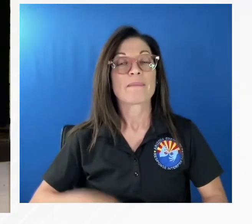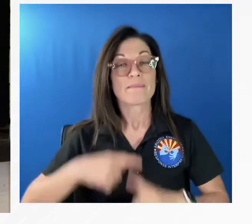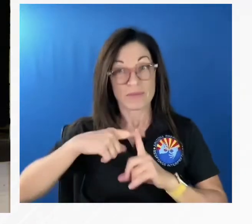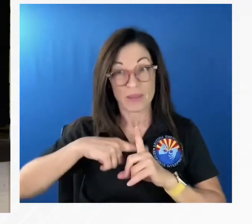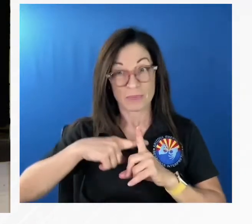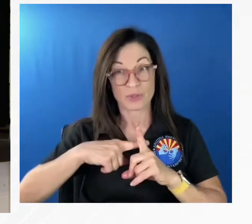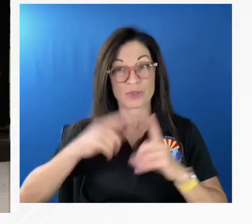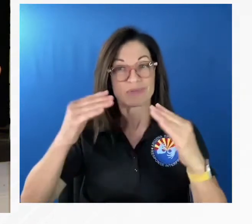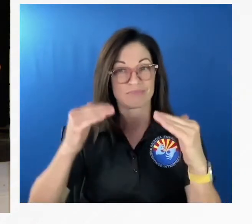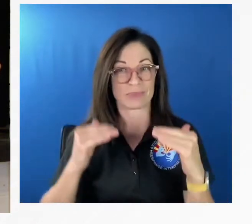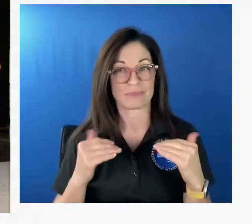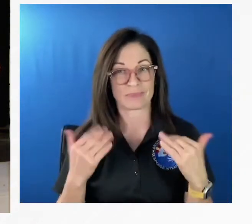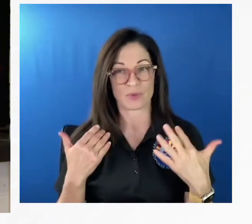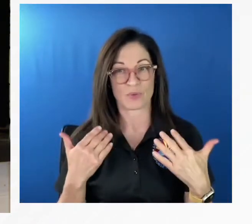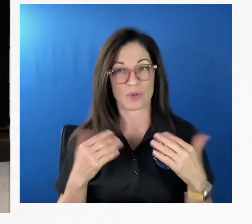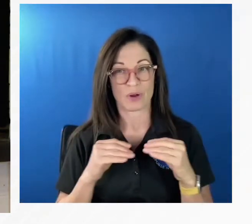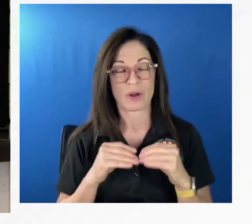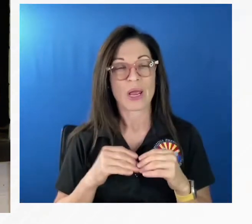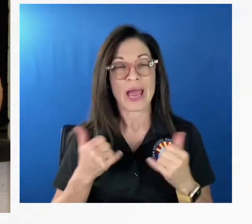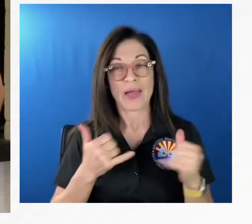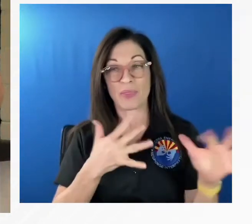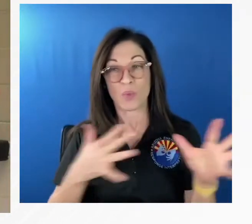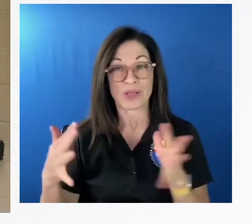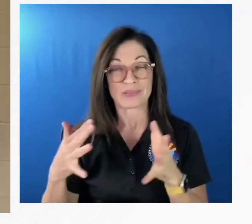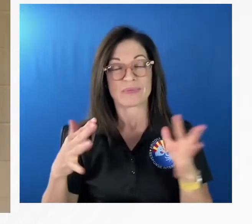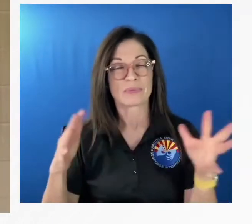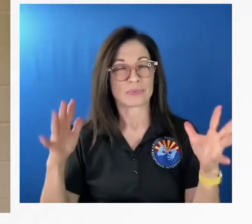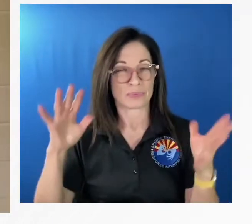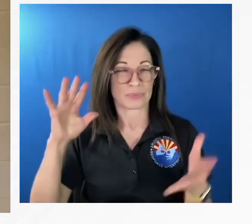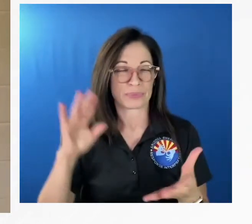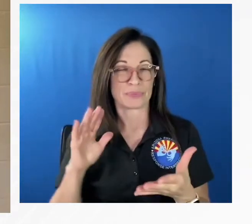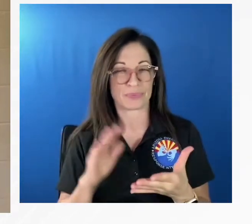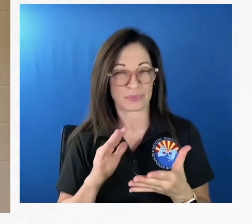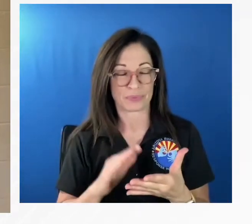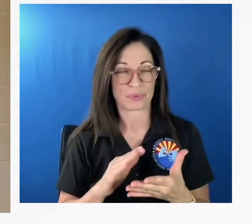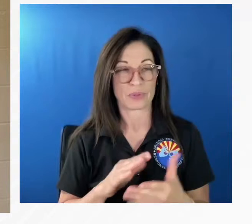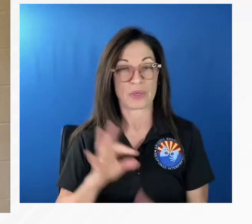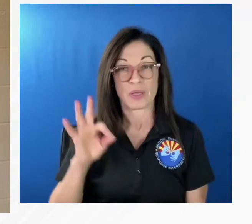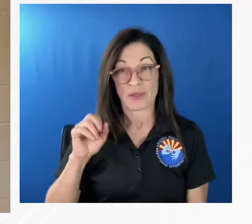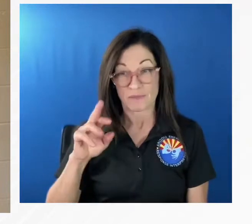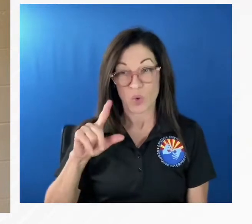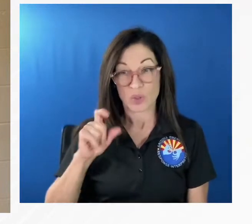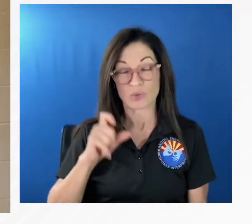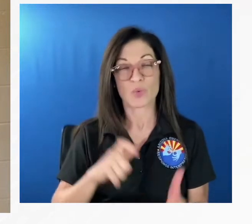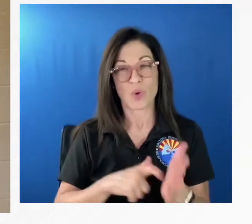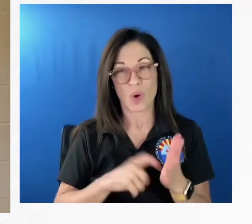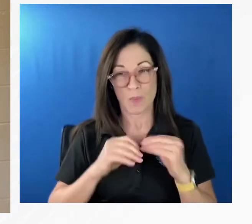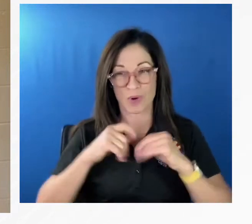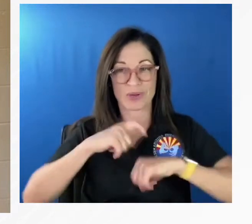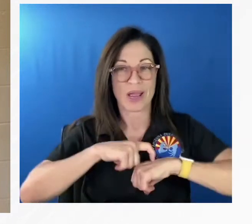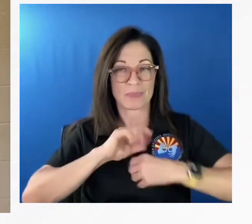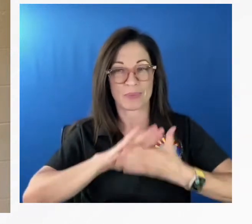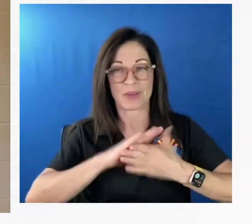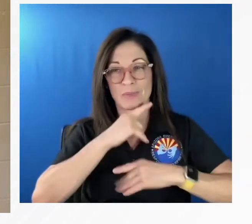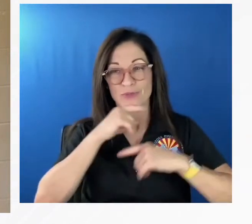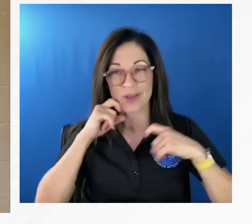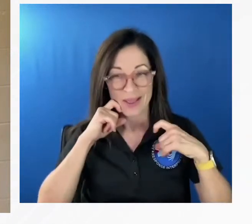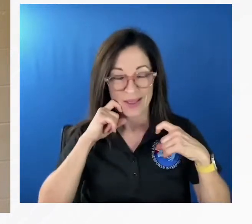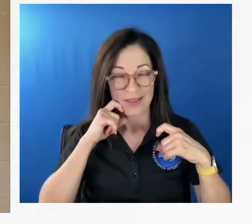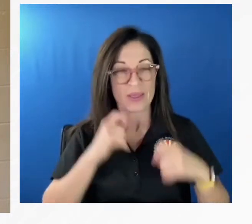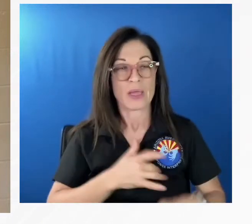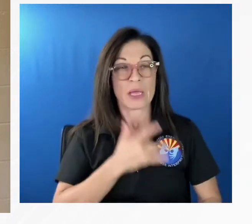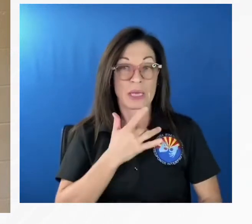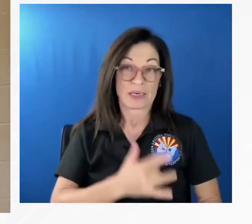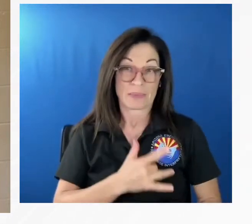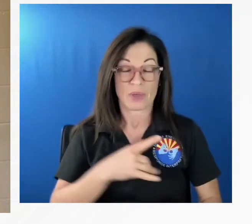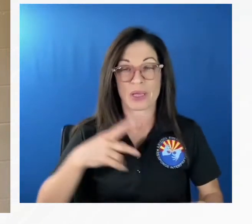down. And winds have moderated quite a bit. So the fuels are going to take a while to dry out. We're at the peak